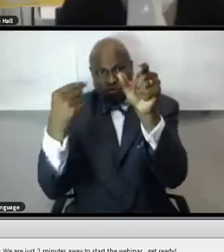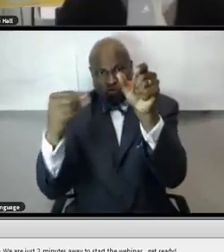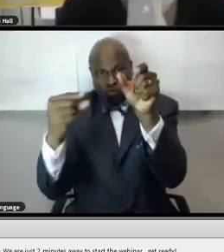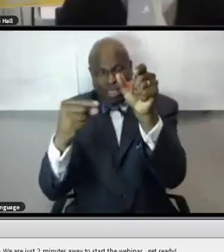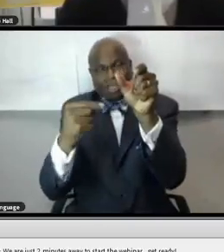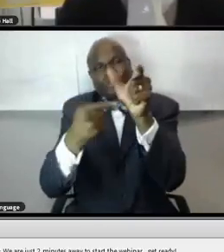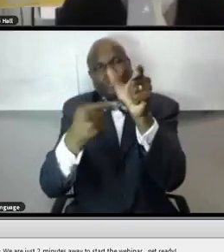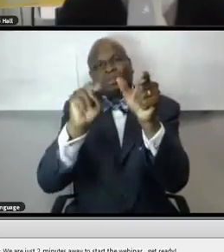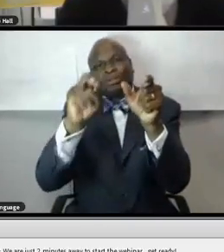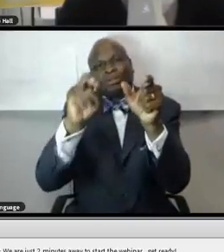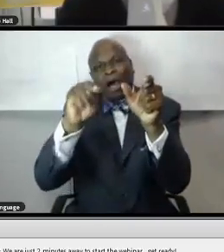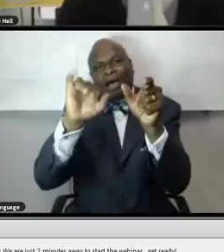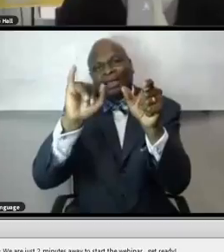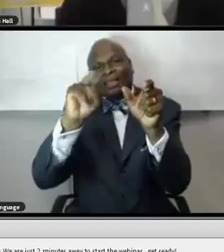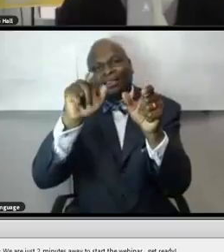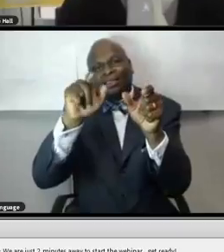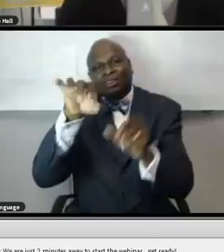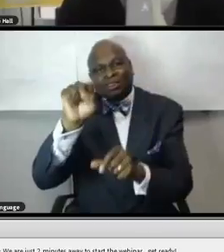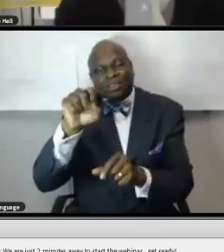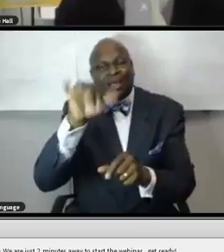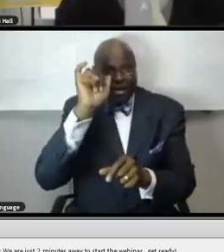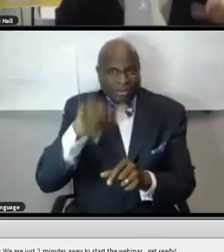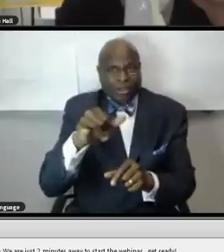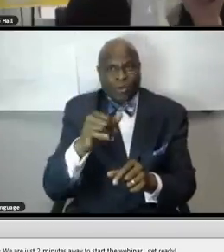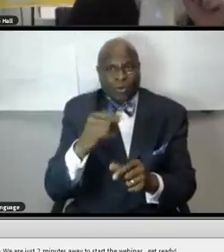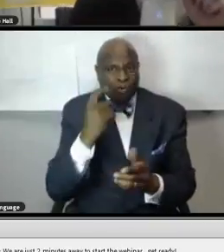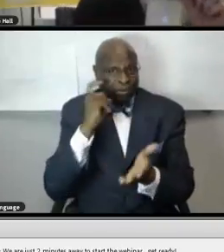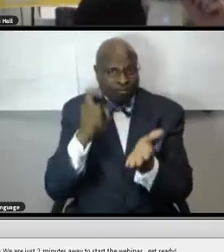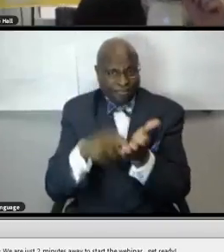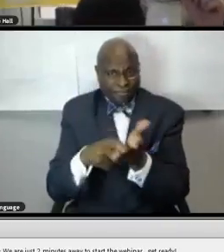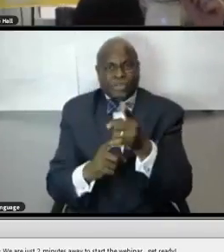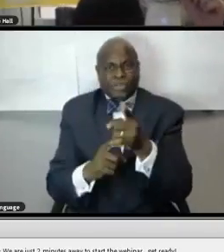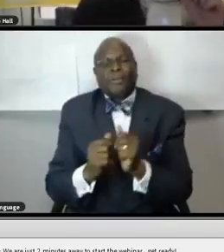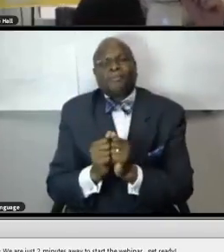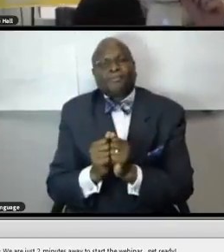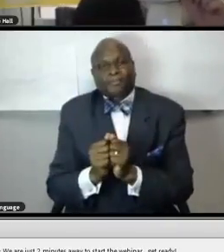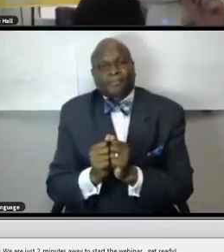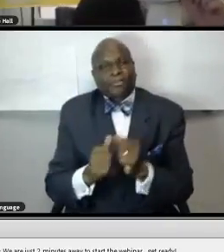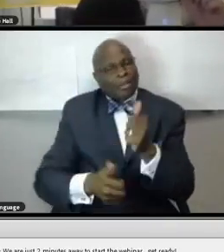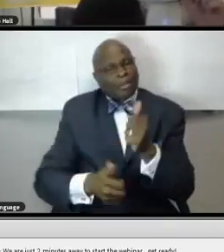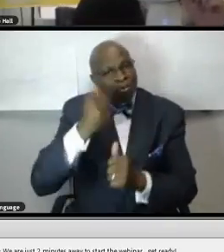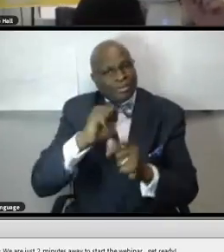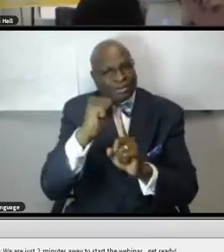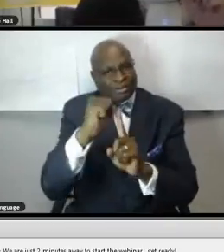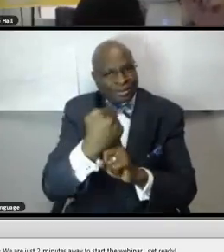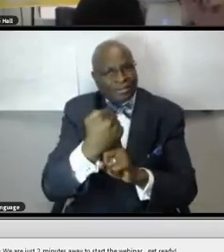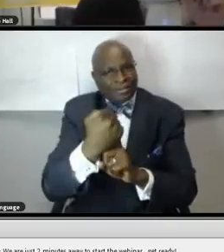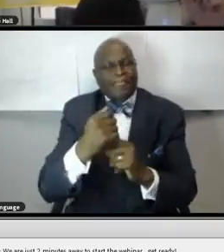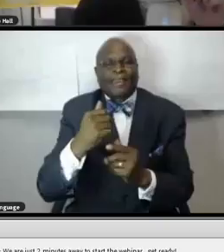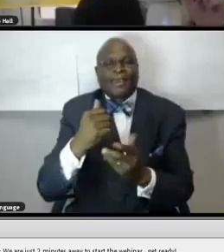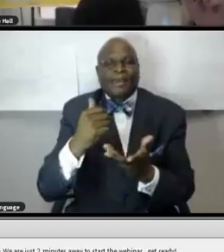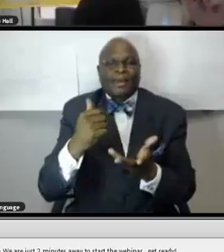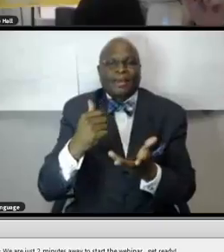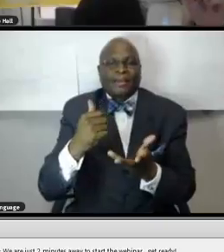represents non-indigenous. So you will see that in most cases the